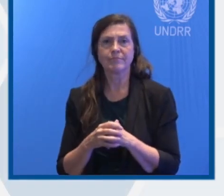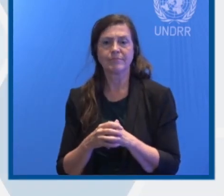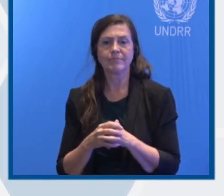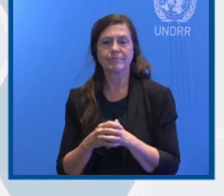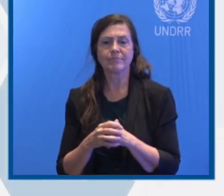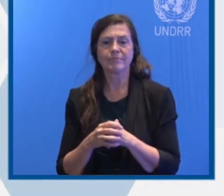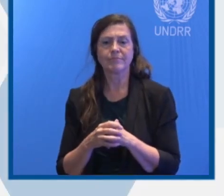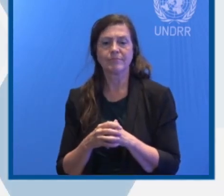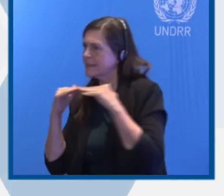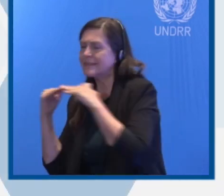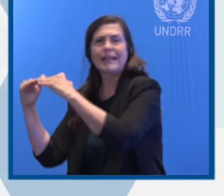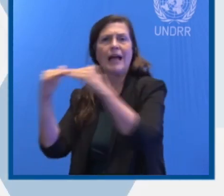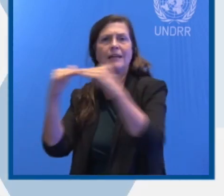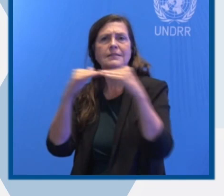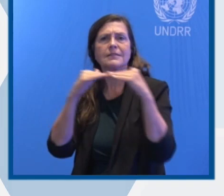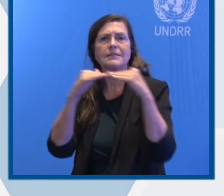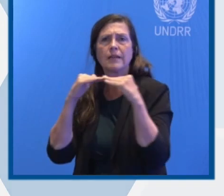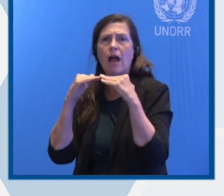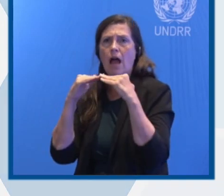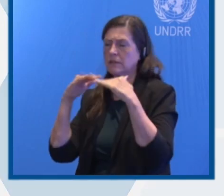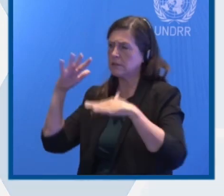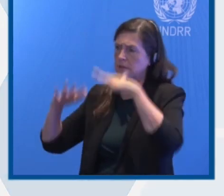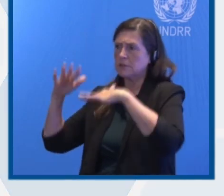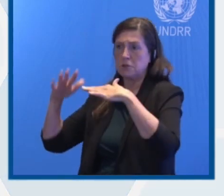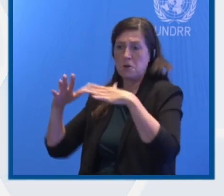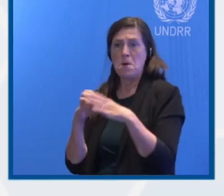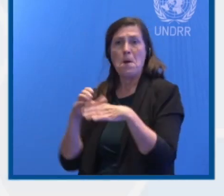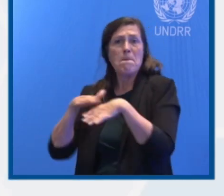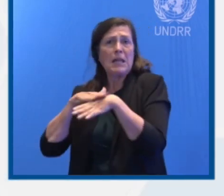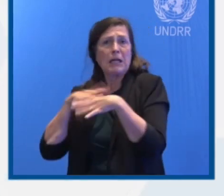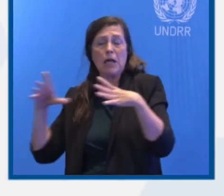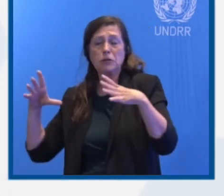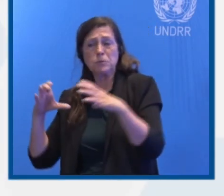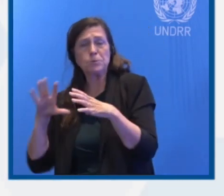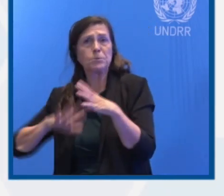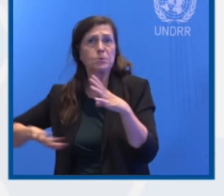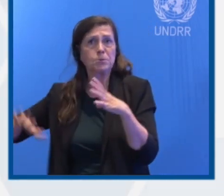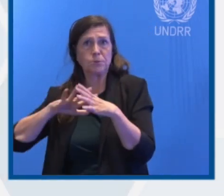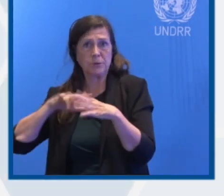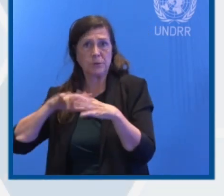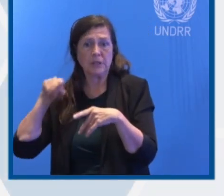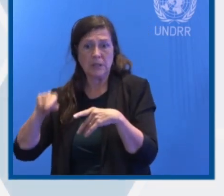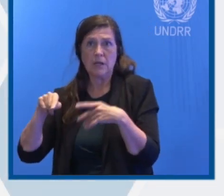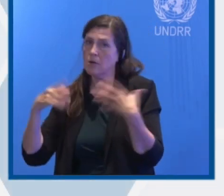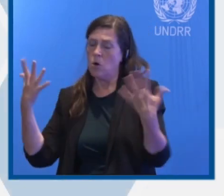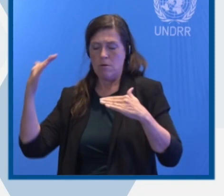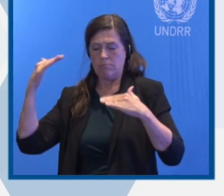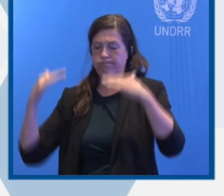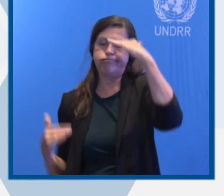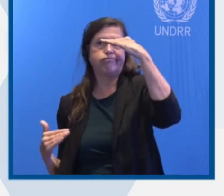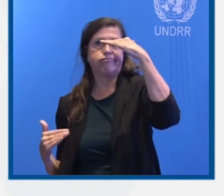there are standards. When you apply them, it costs more. In a situation where there is a large infrastructure gap, how do